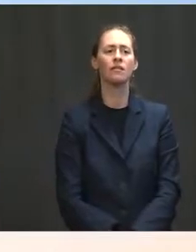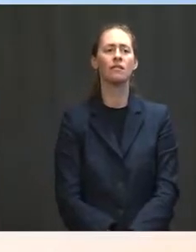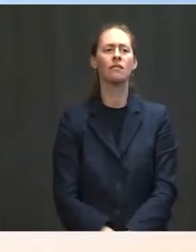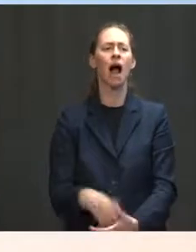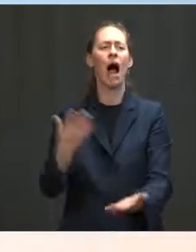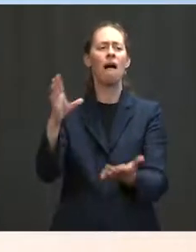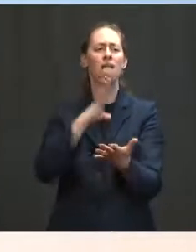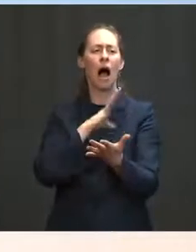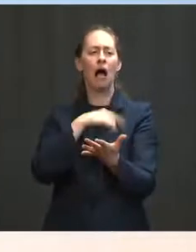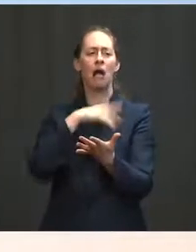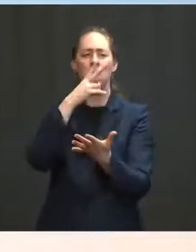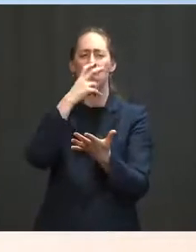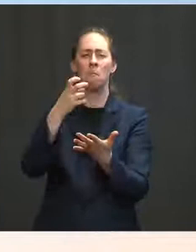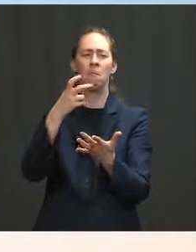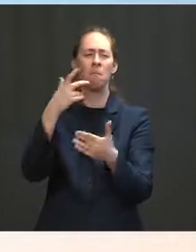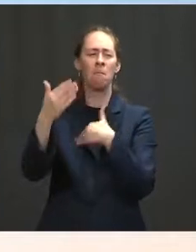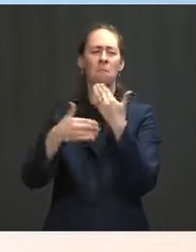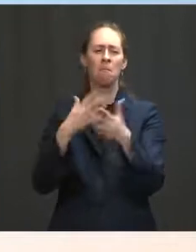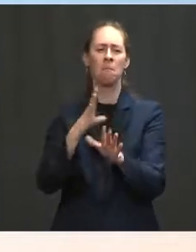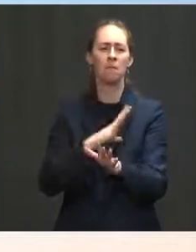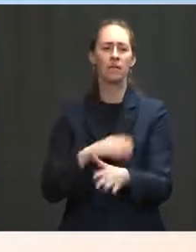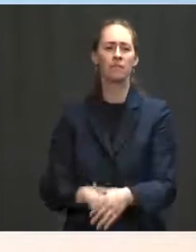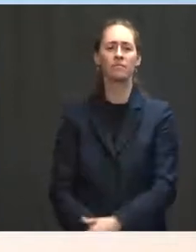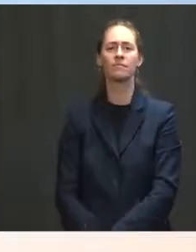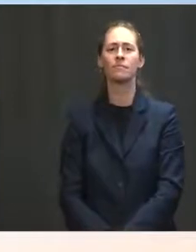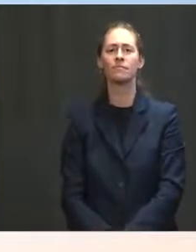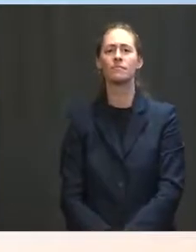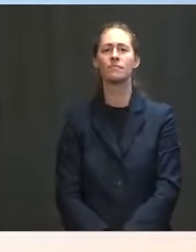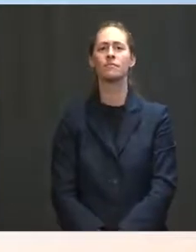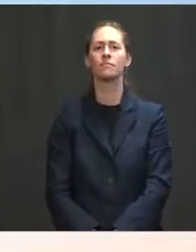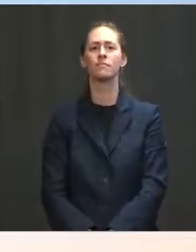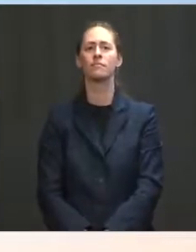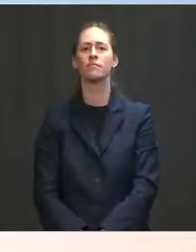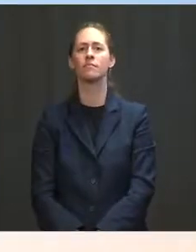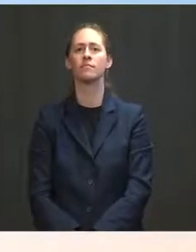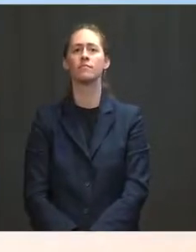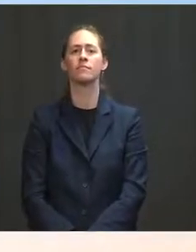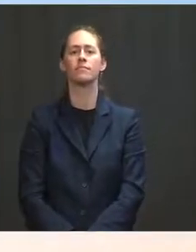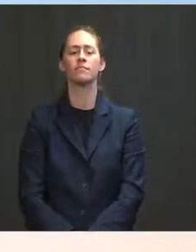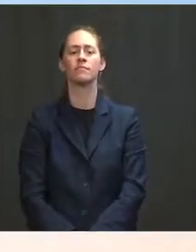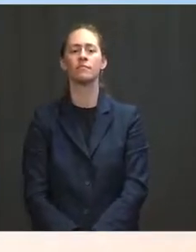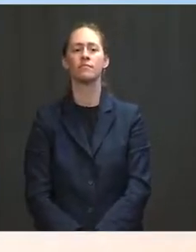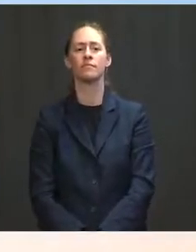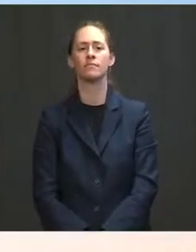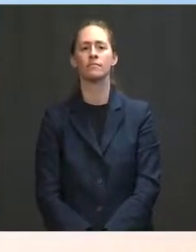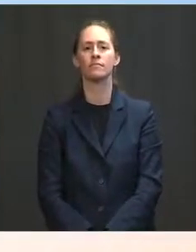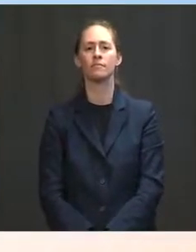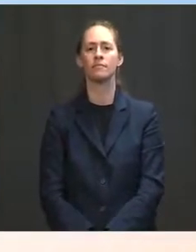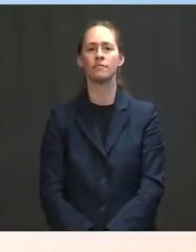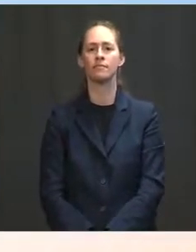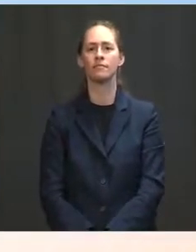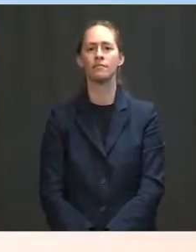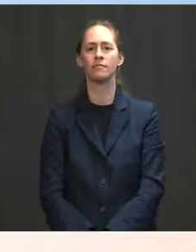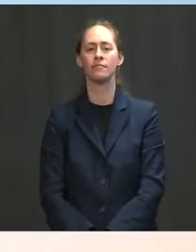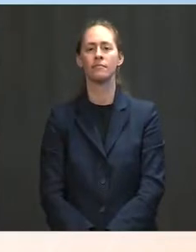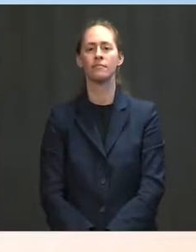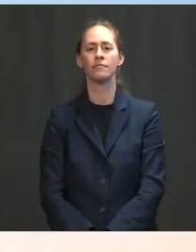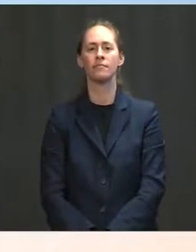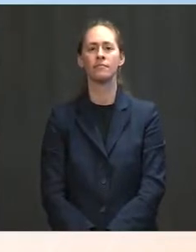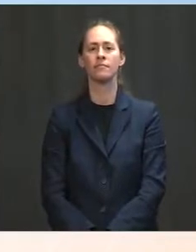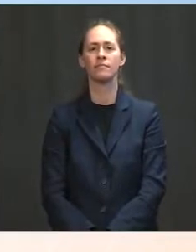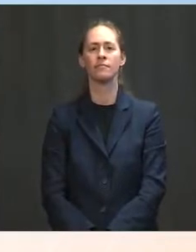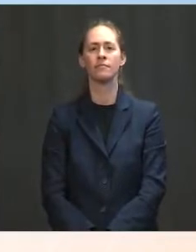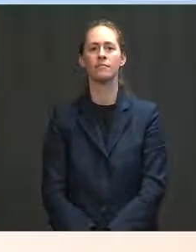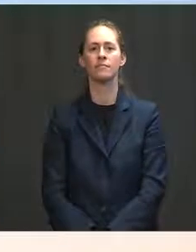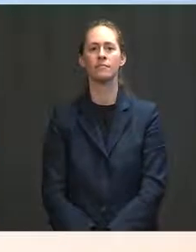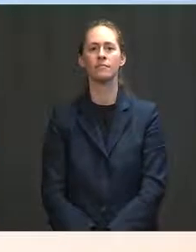planning process quite yet. Lynn, go ahead. Thank you for taking my question. Some follow-up on Sure. Illinois visit. 2 questions. Let me just give you both